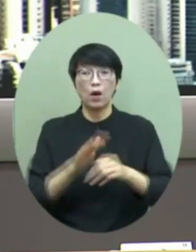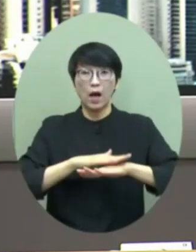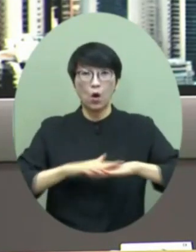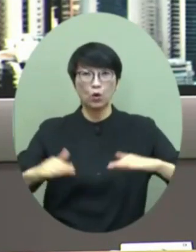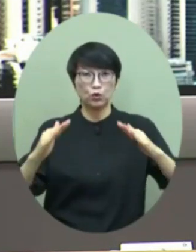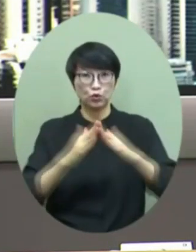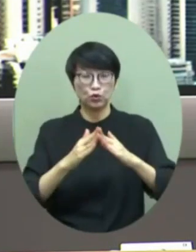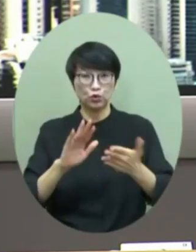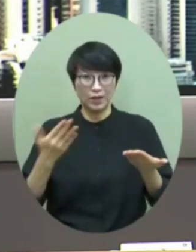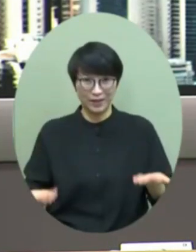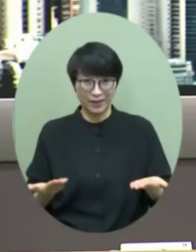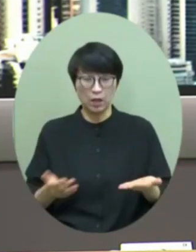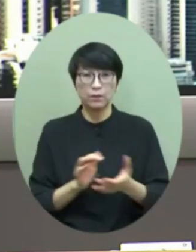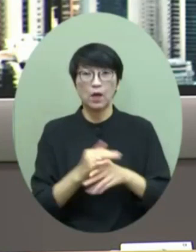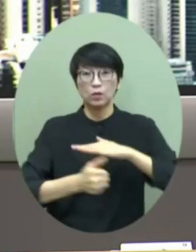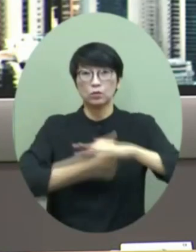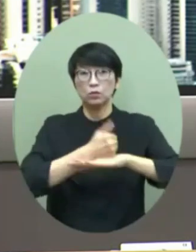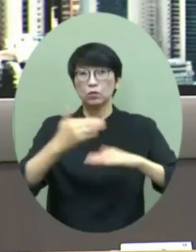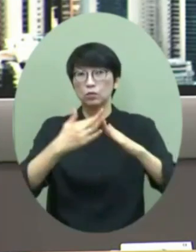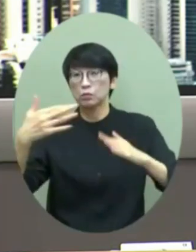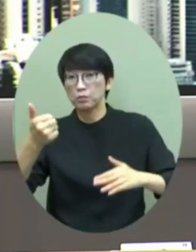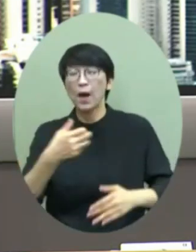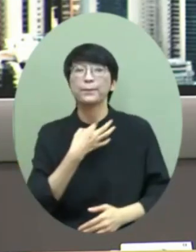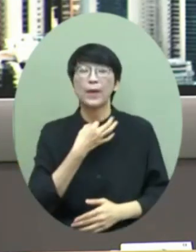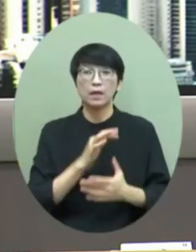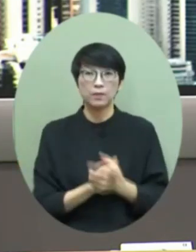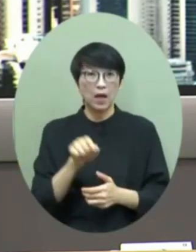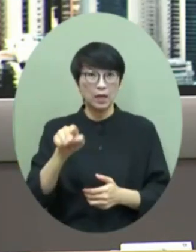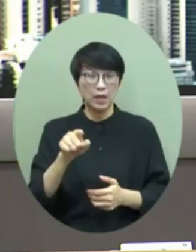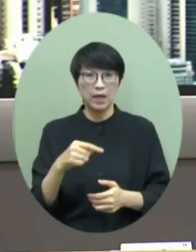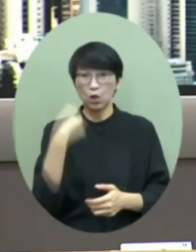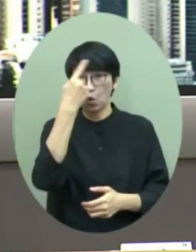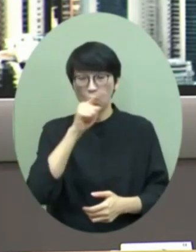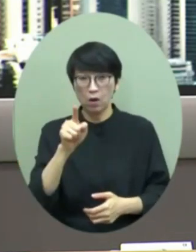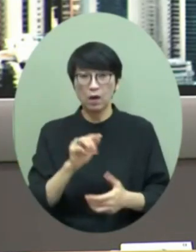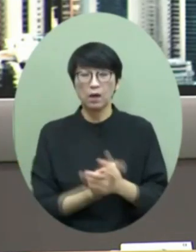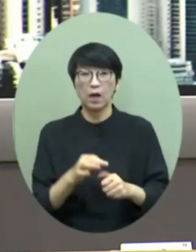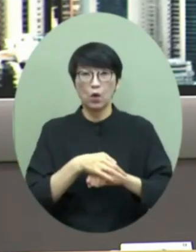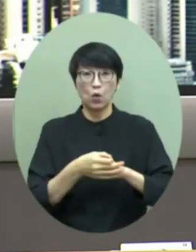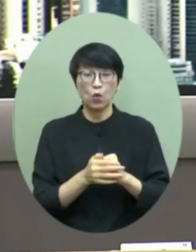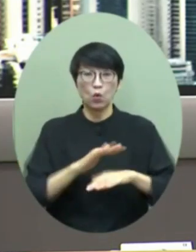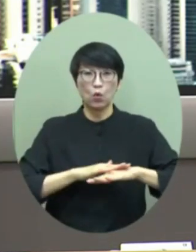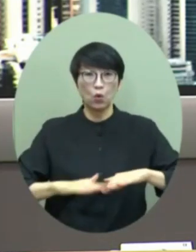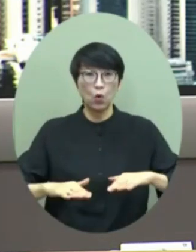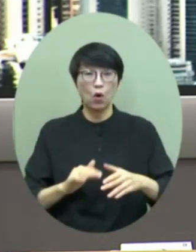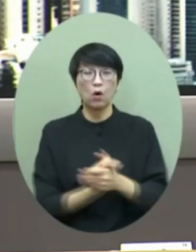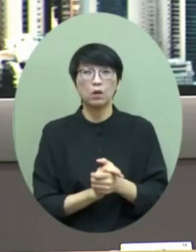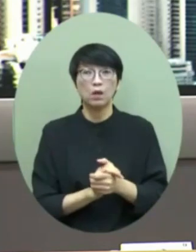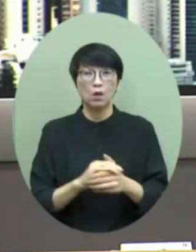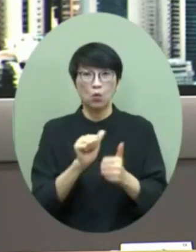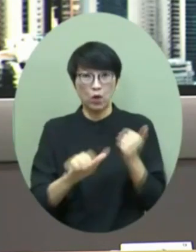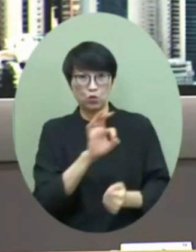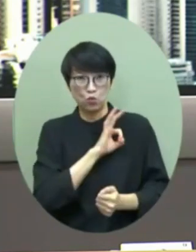National Security Department under the Hong Kong Police Force. It's been set up, but we have not yet announced the person heading this